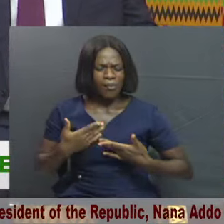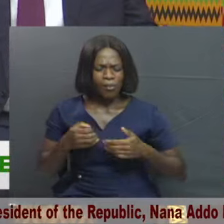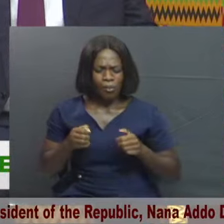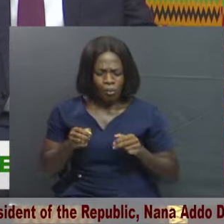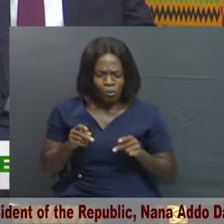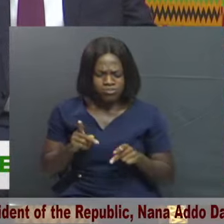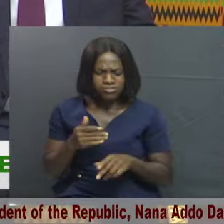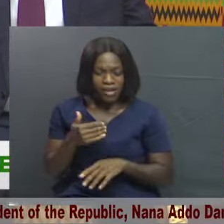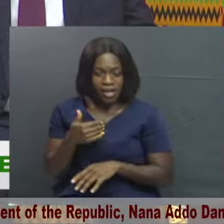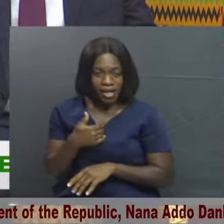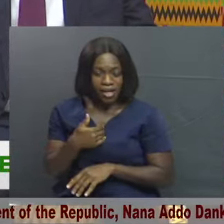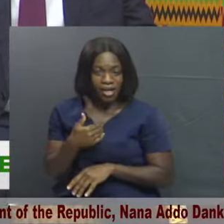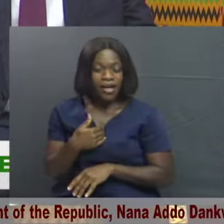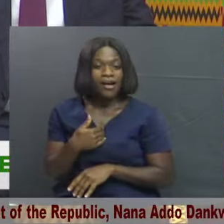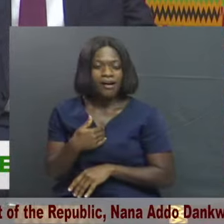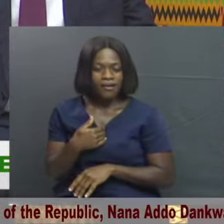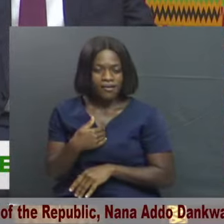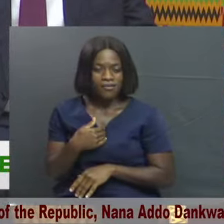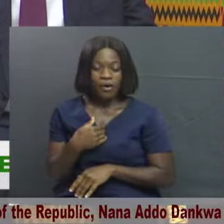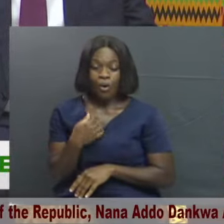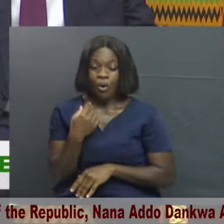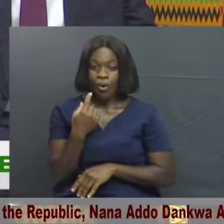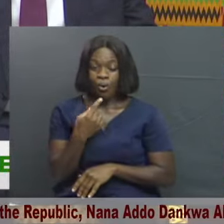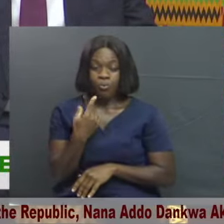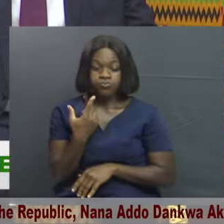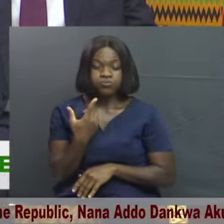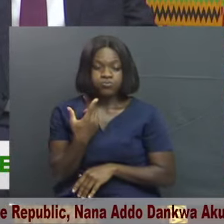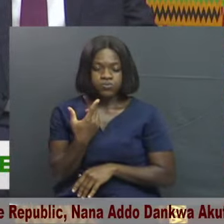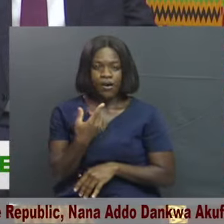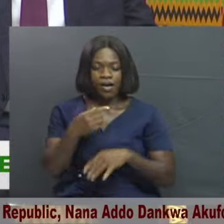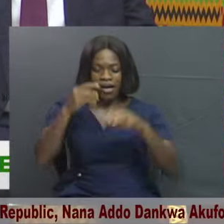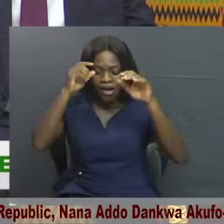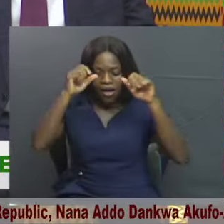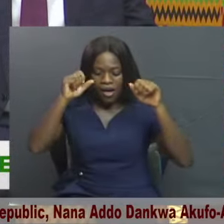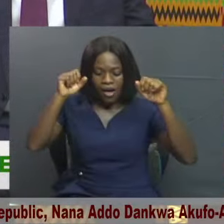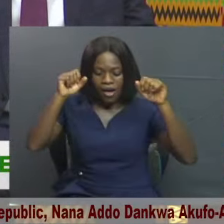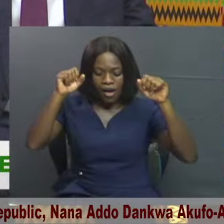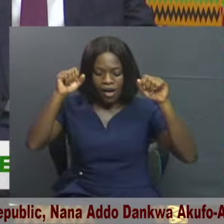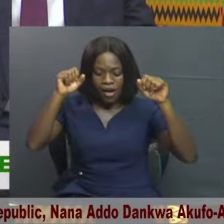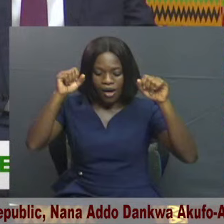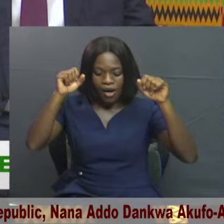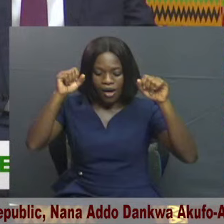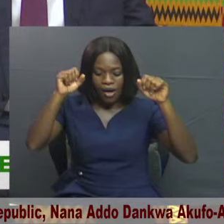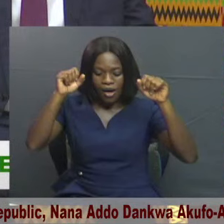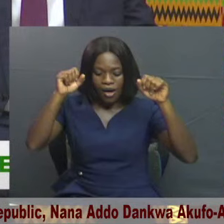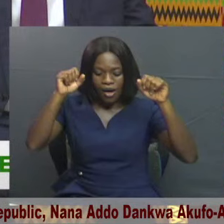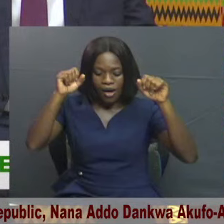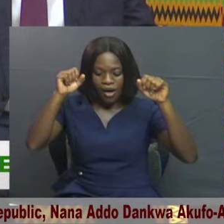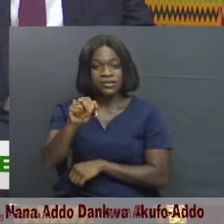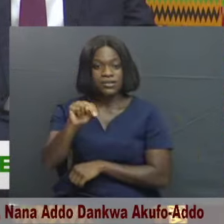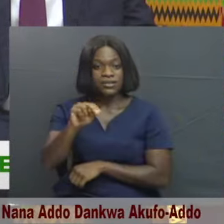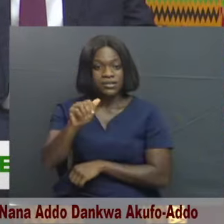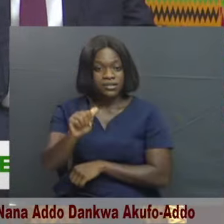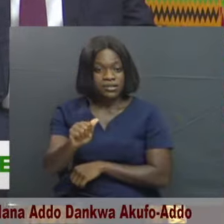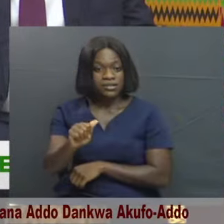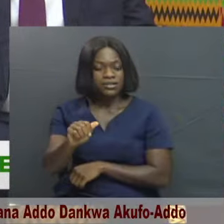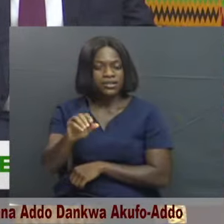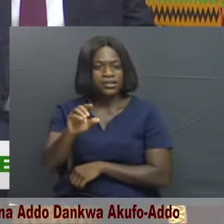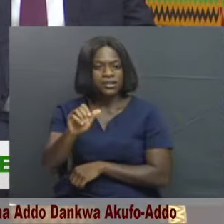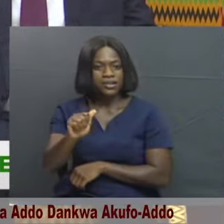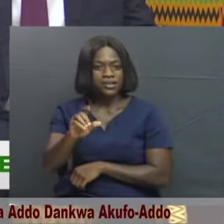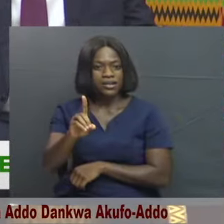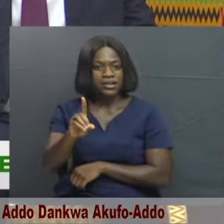privileged to have the presence of his Excellency Nana adanga